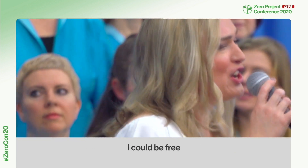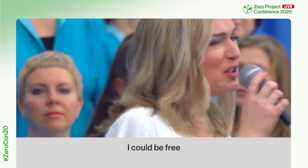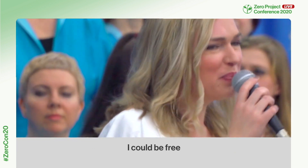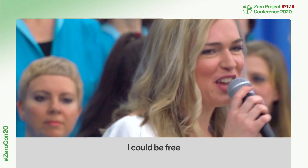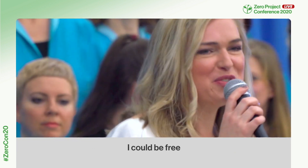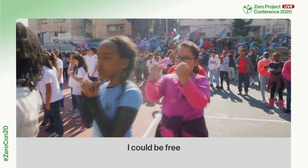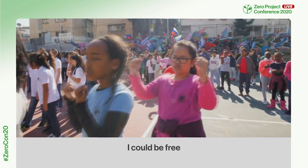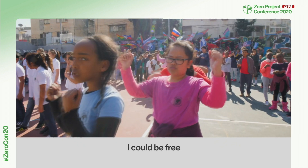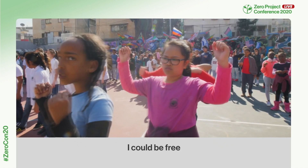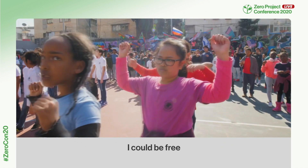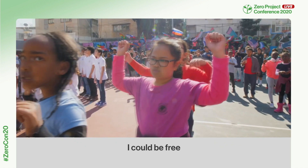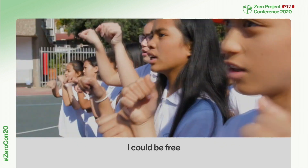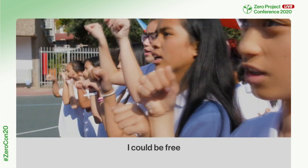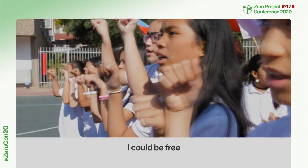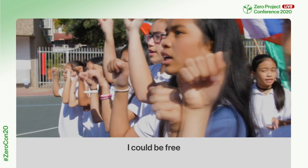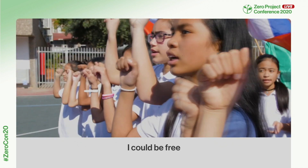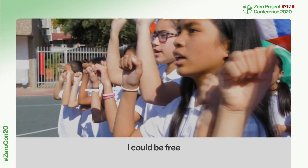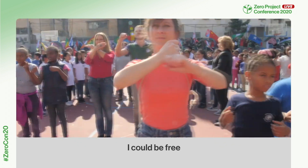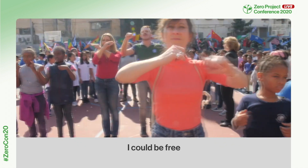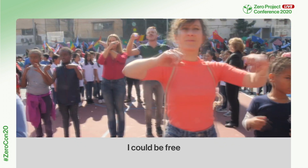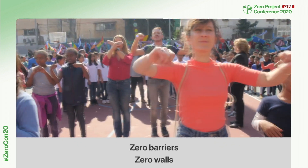I could be free.